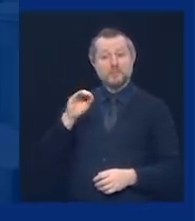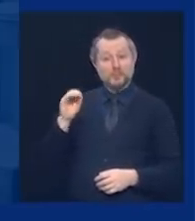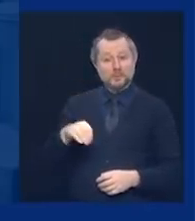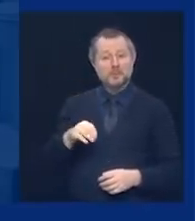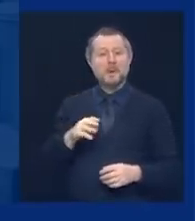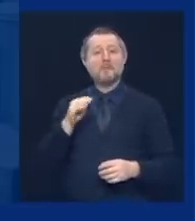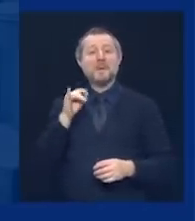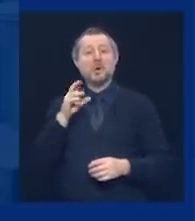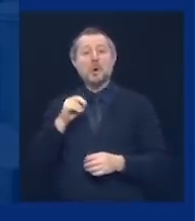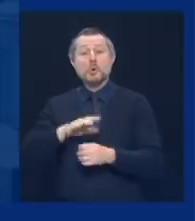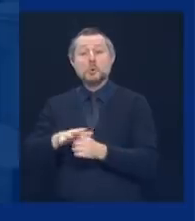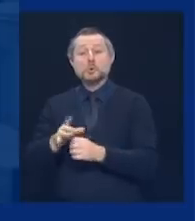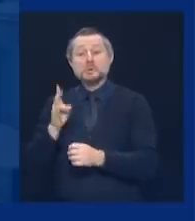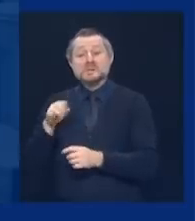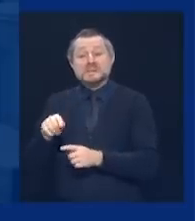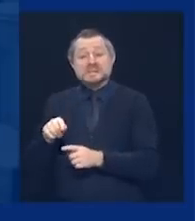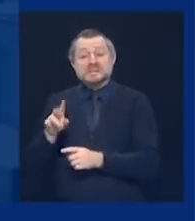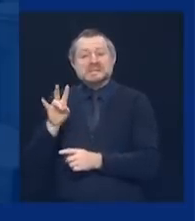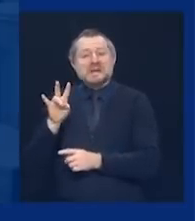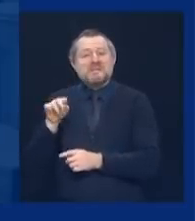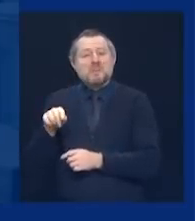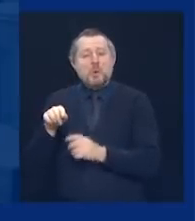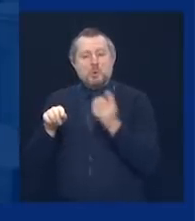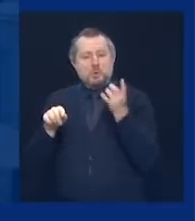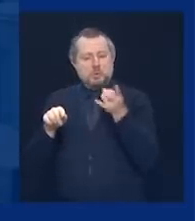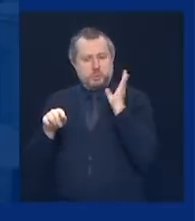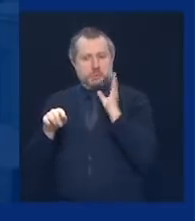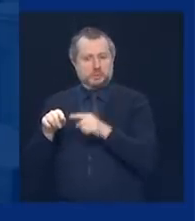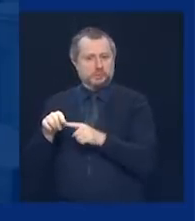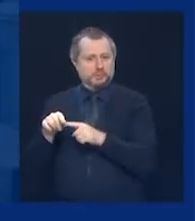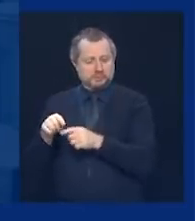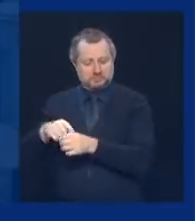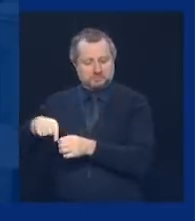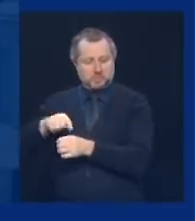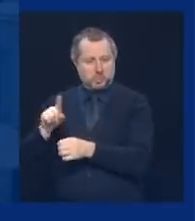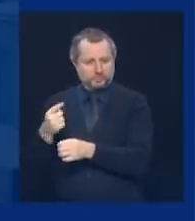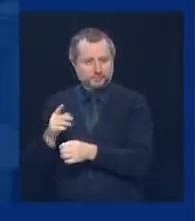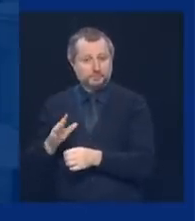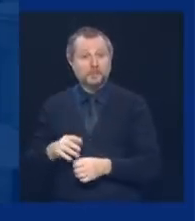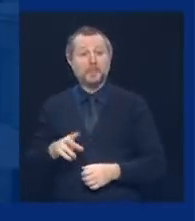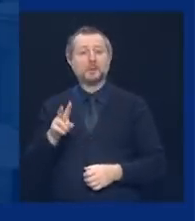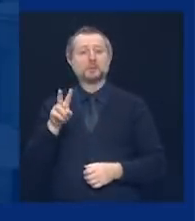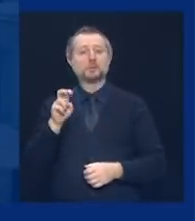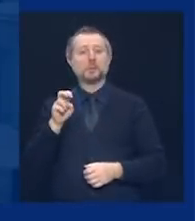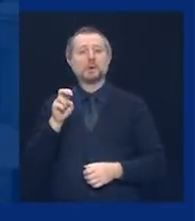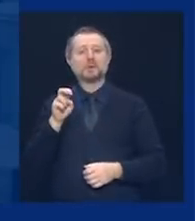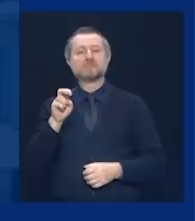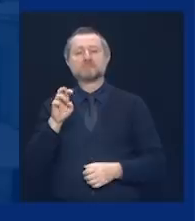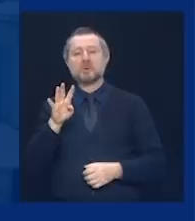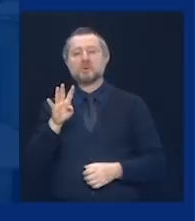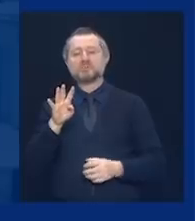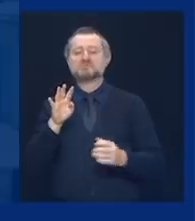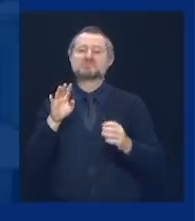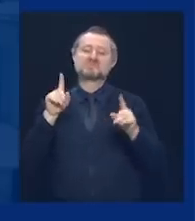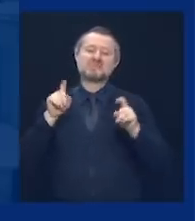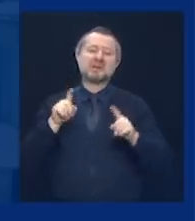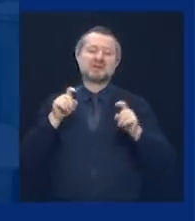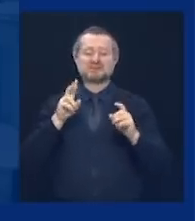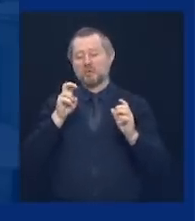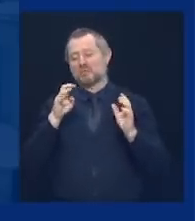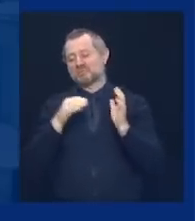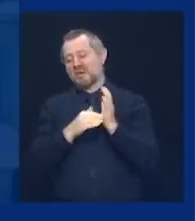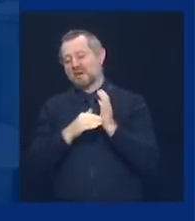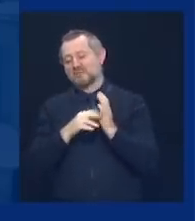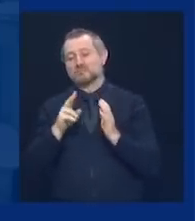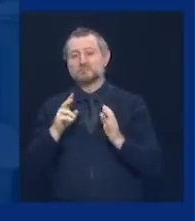was 6.81. 200,000 tests, 164 statewide deaths. They are in our thoughts and prayers,